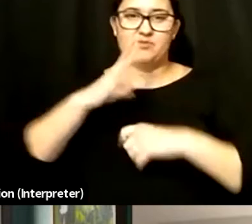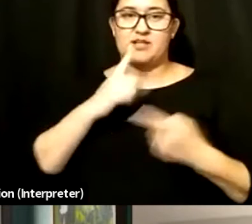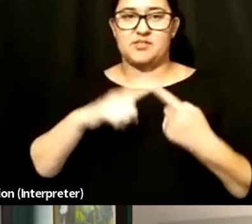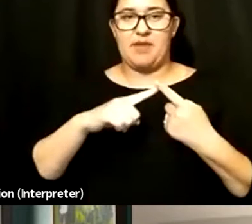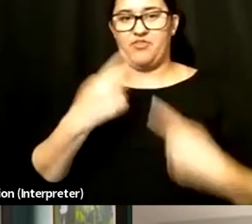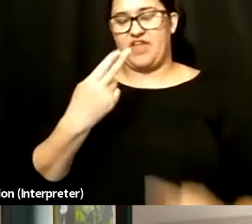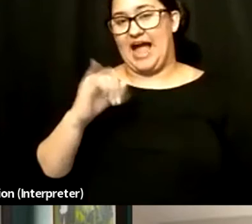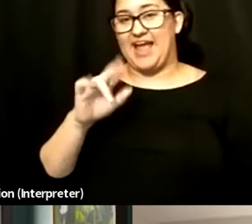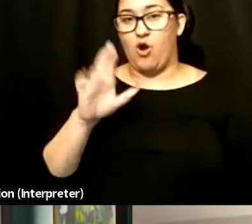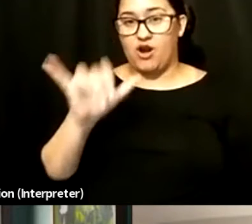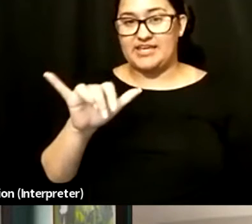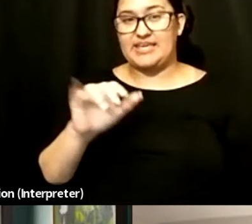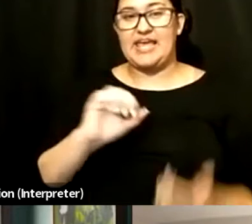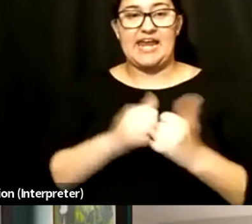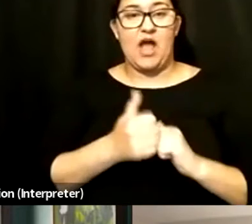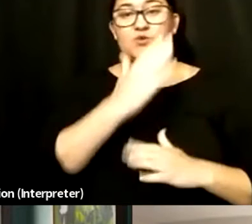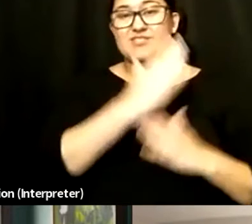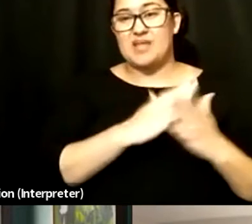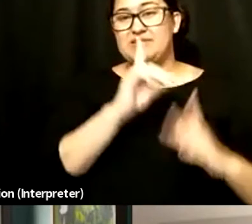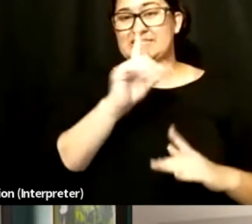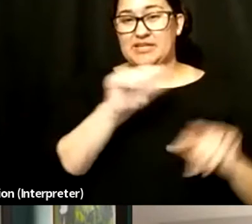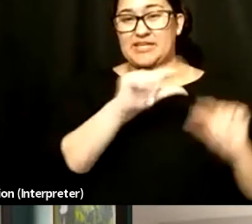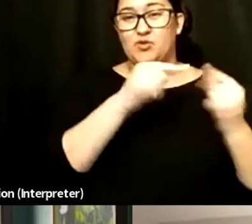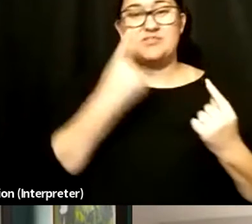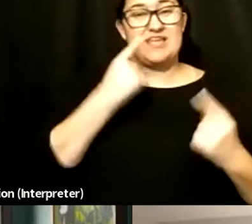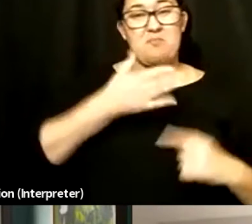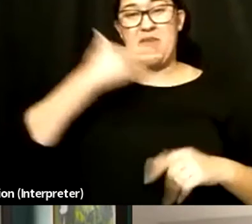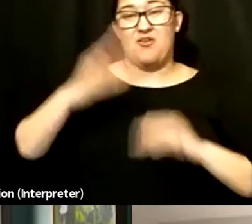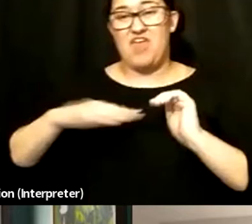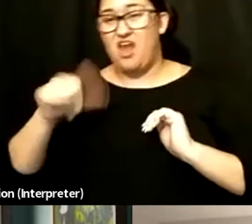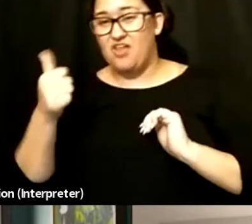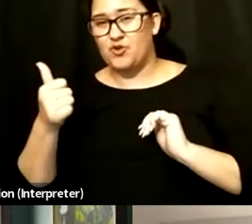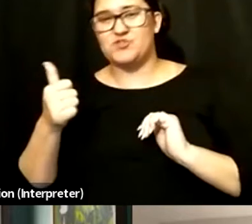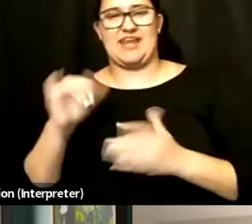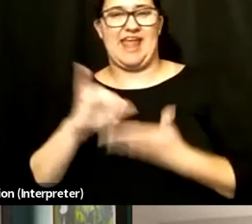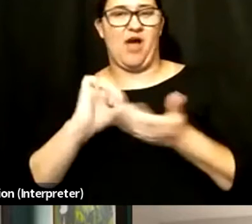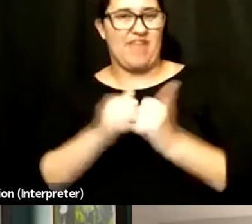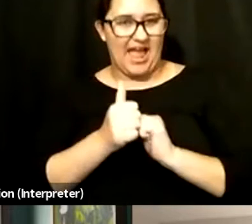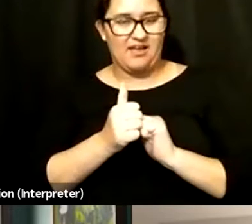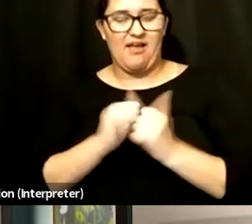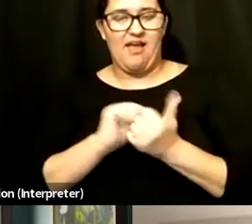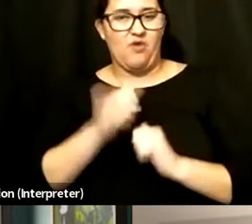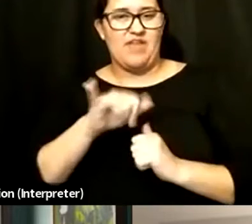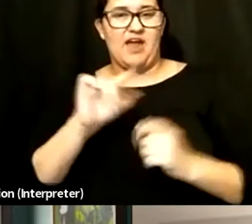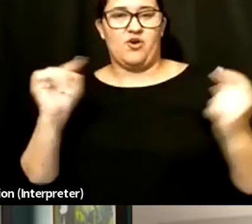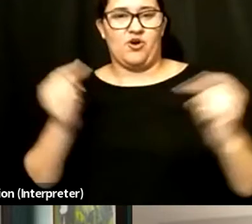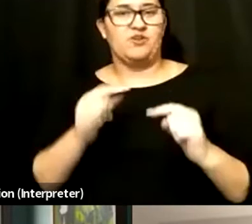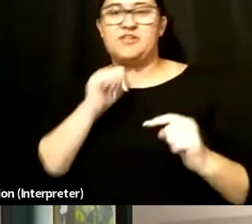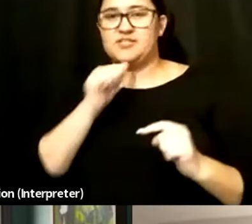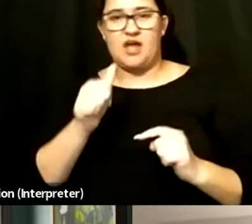than others and worse than others, and how our own internalized ableism really does not do a service